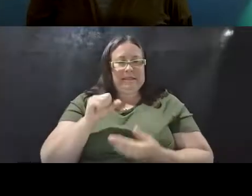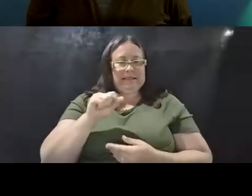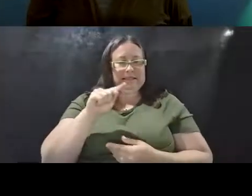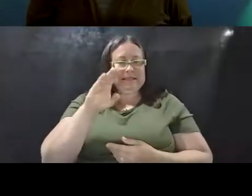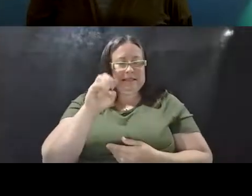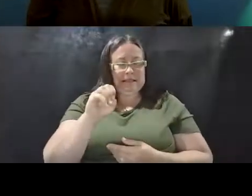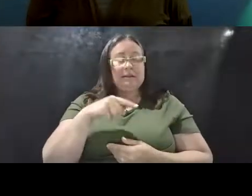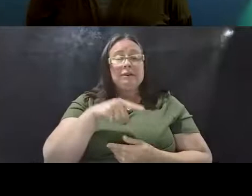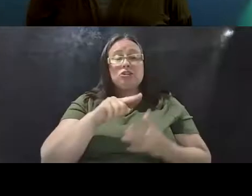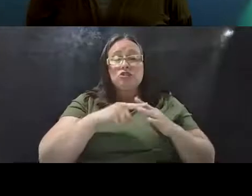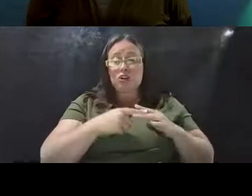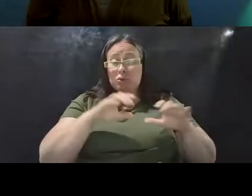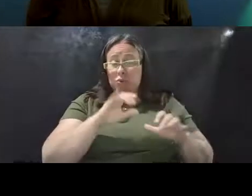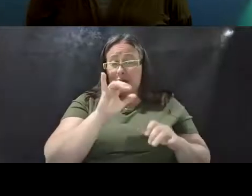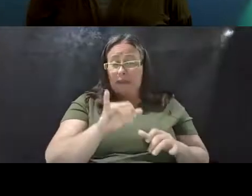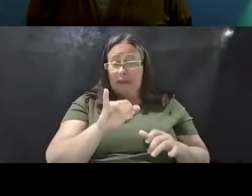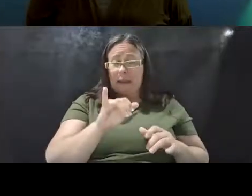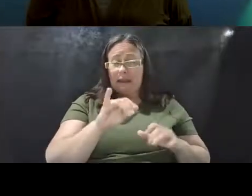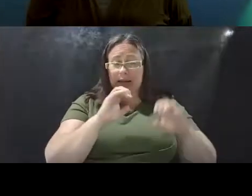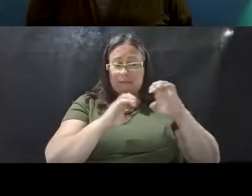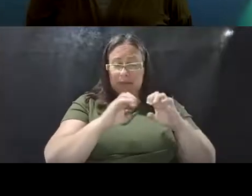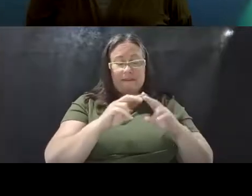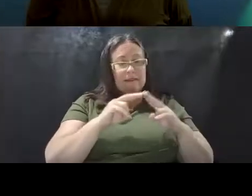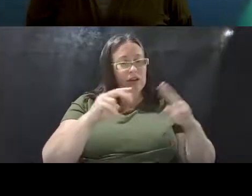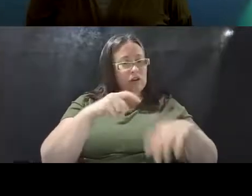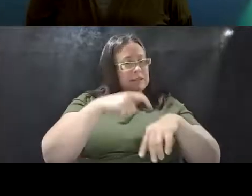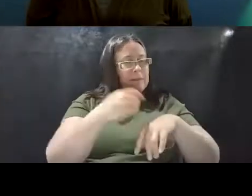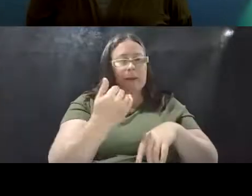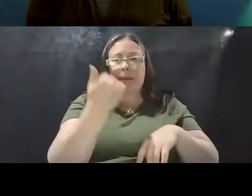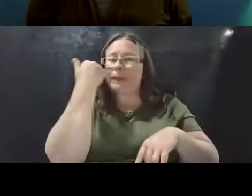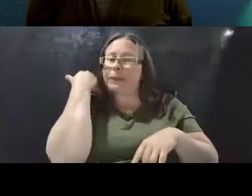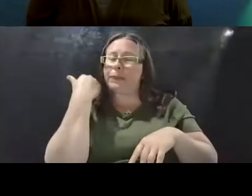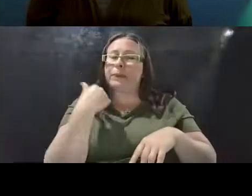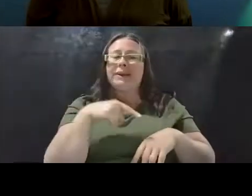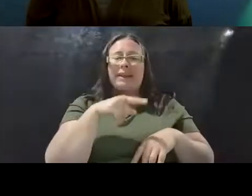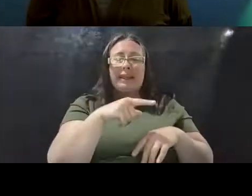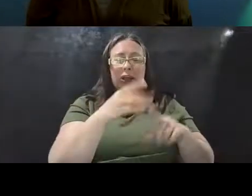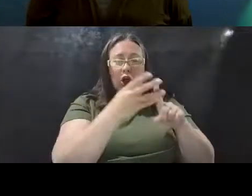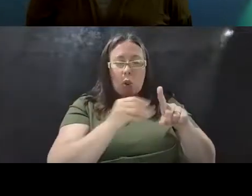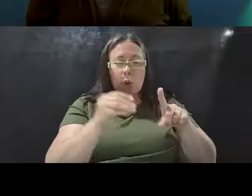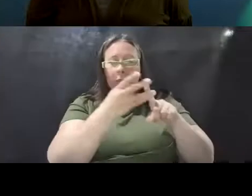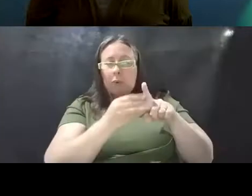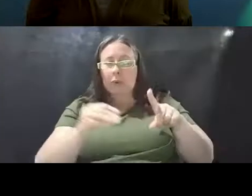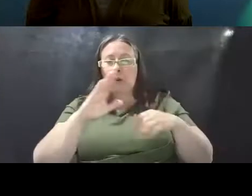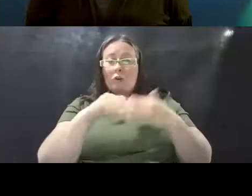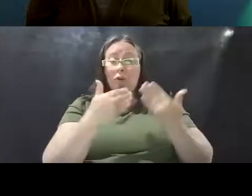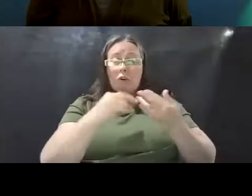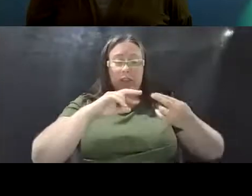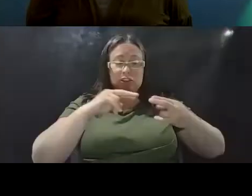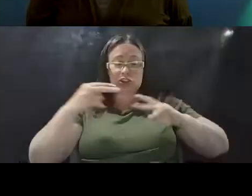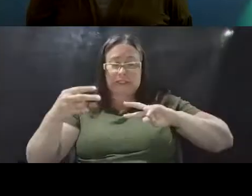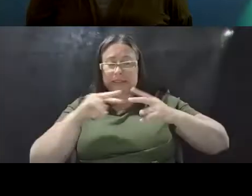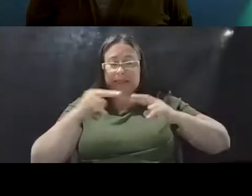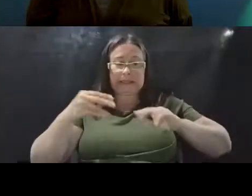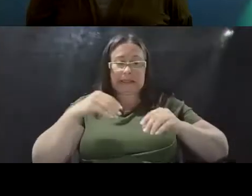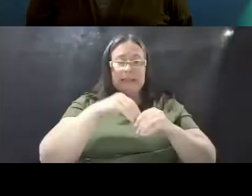do this. It was very time consuming. He basically cloned all of the genes expressed in a mouse